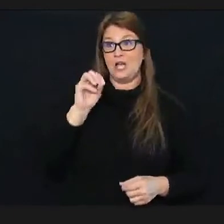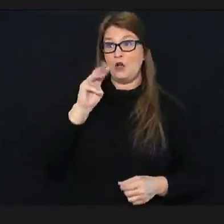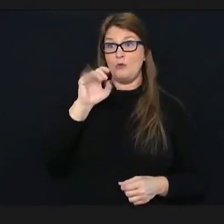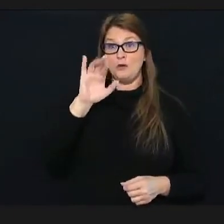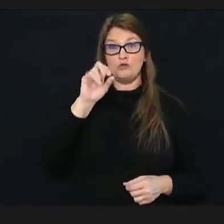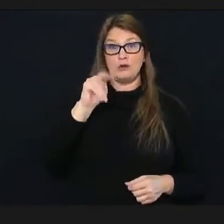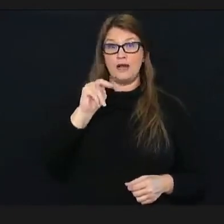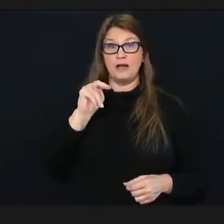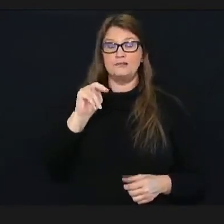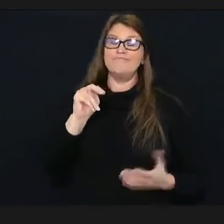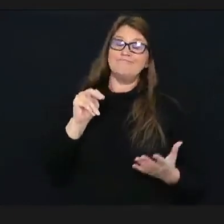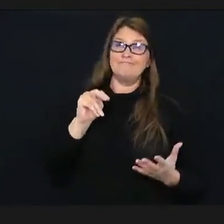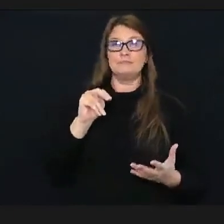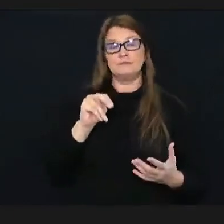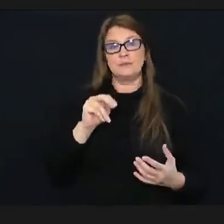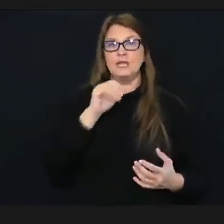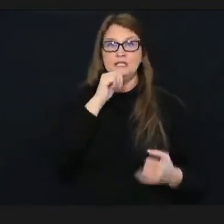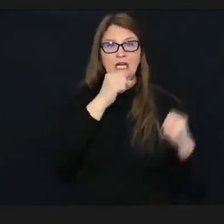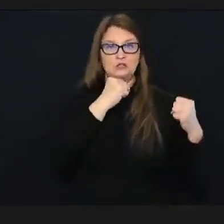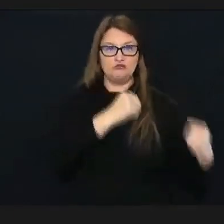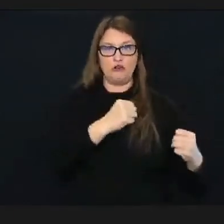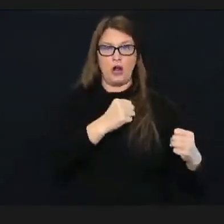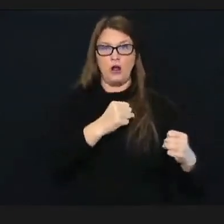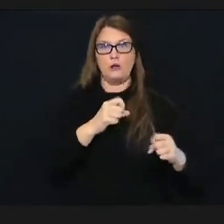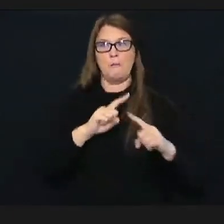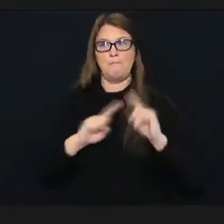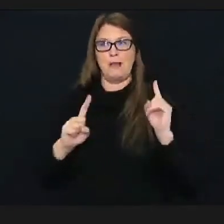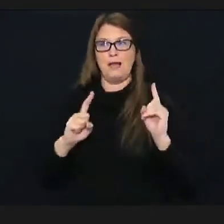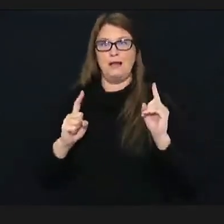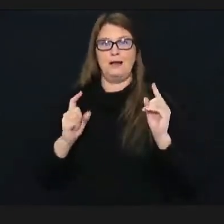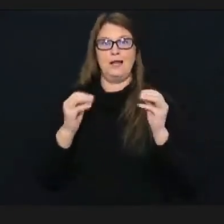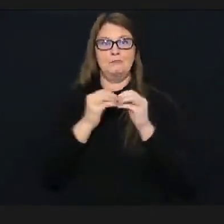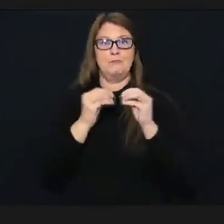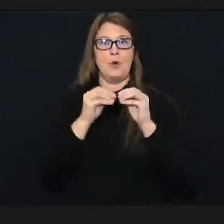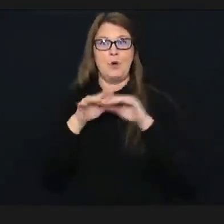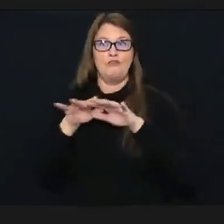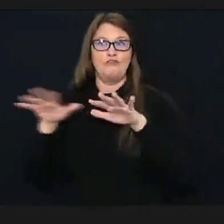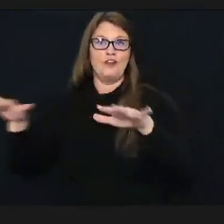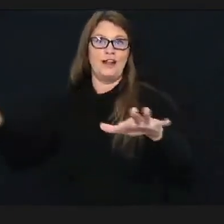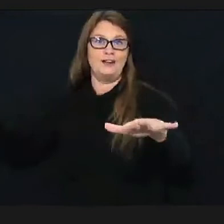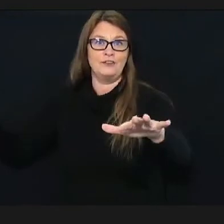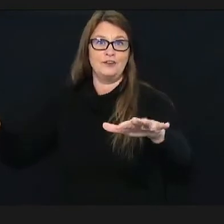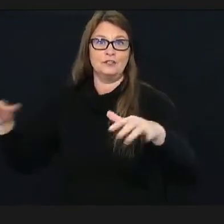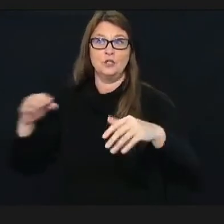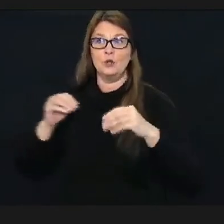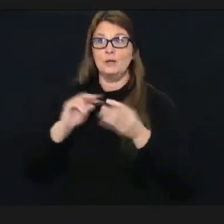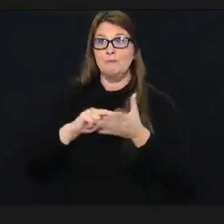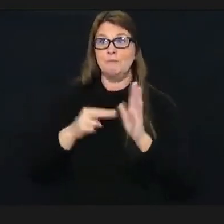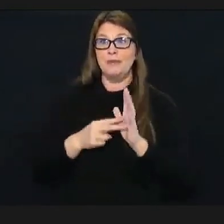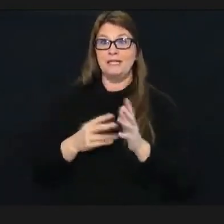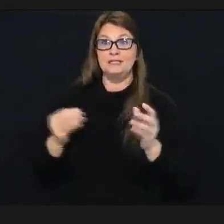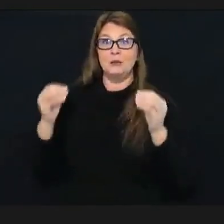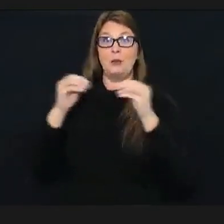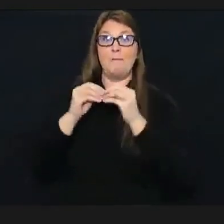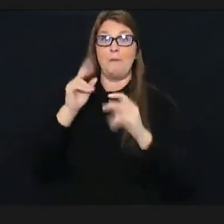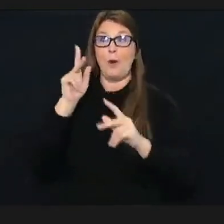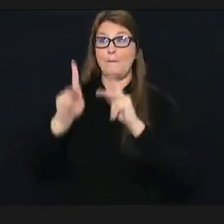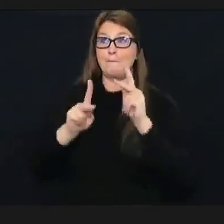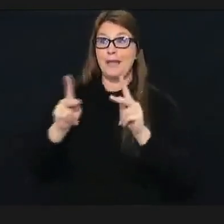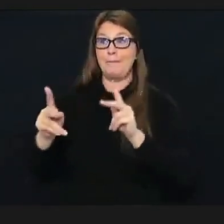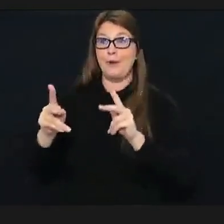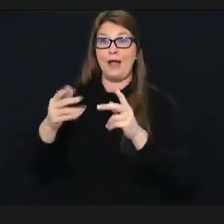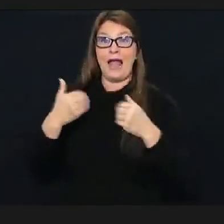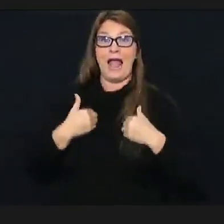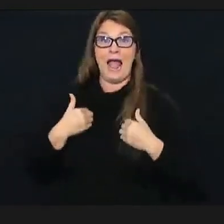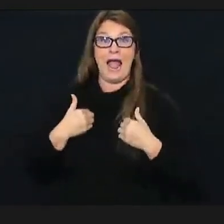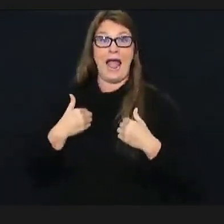Delta, there's much more of it. So when you have, say, more opponents shooting at you with lesser weapons, you still have a